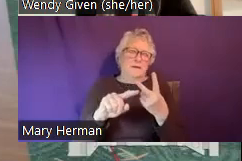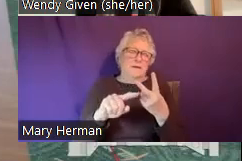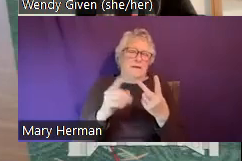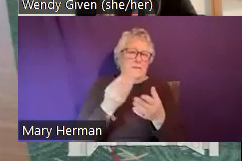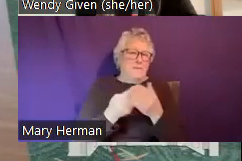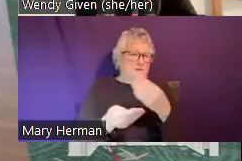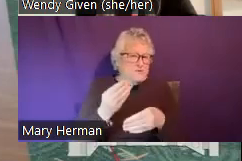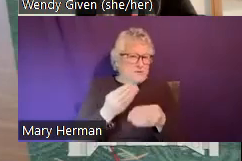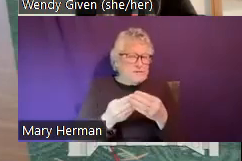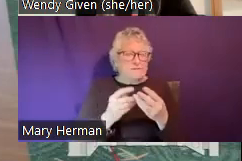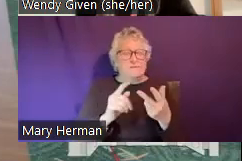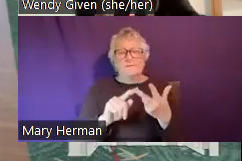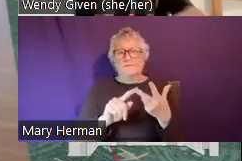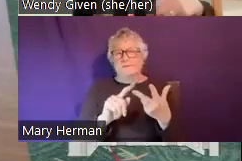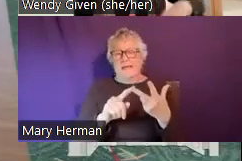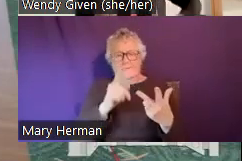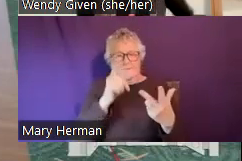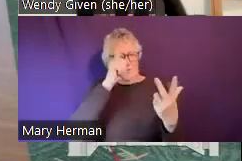goals.